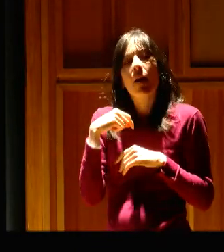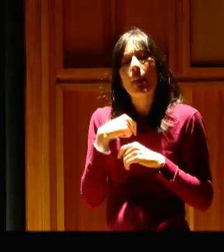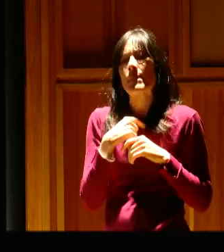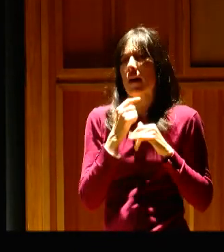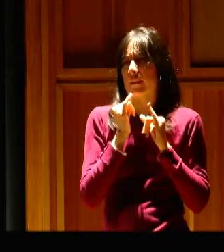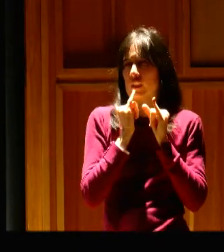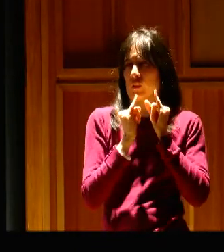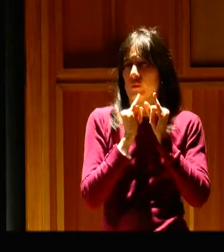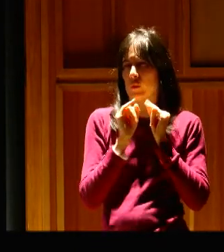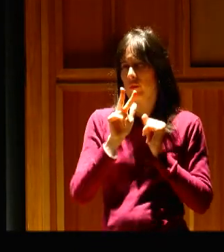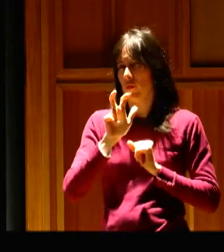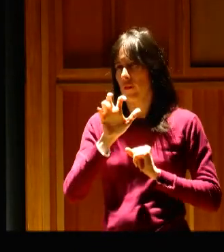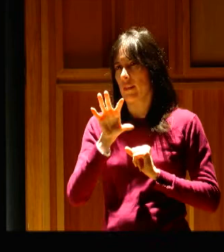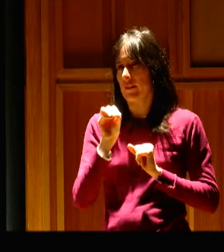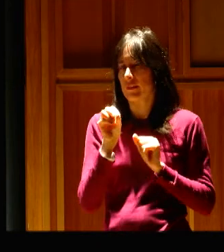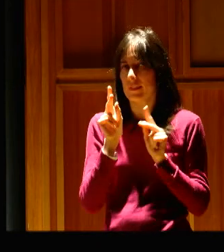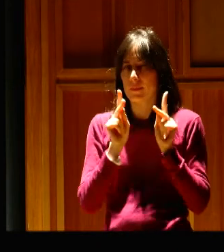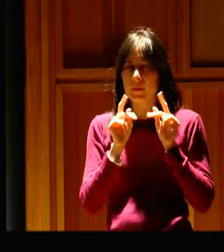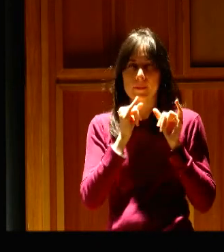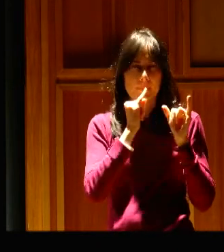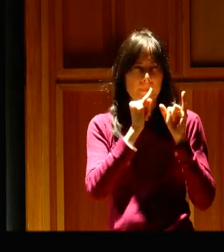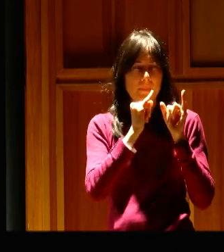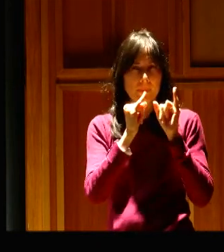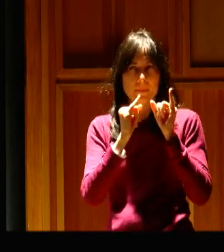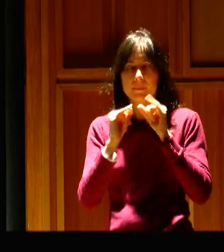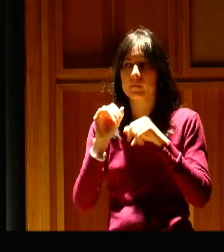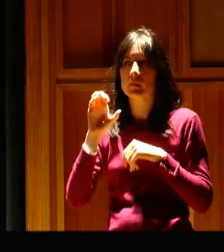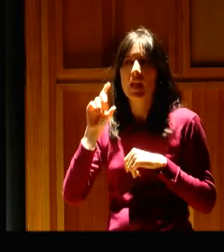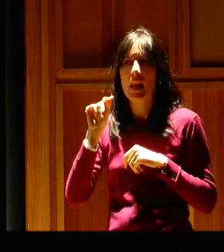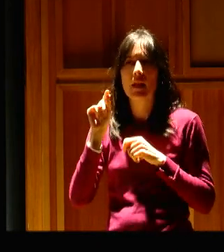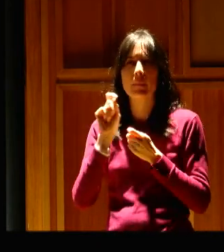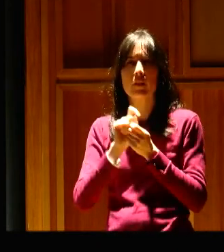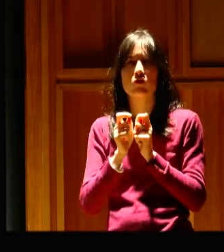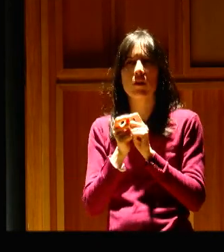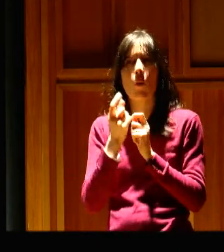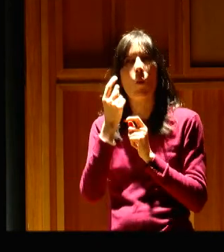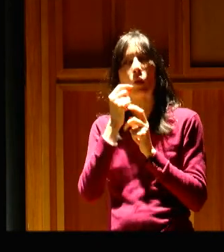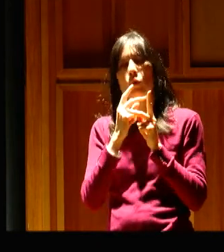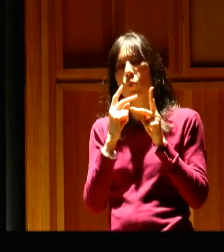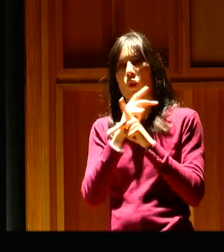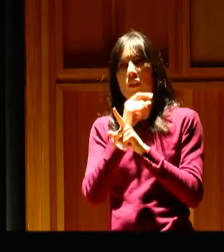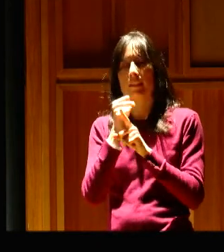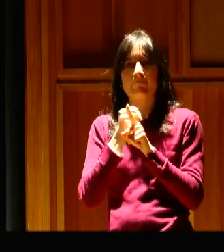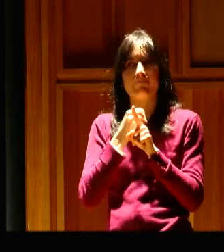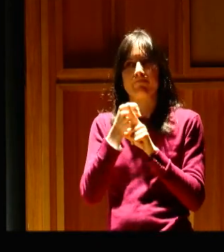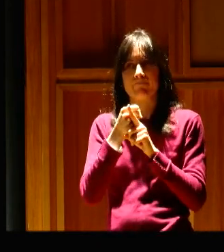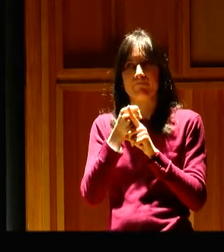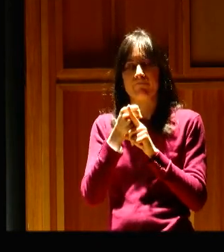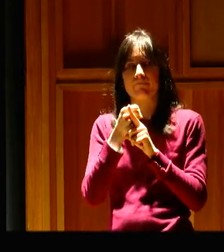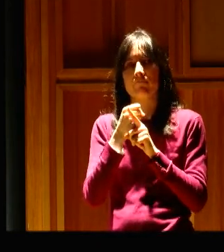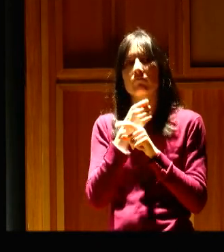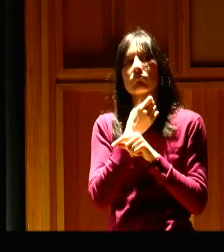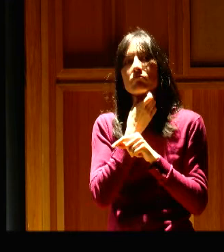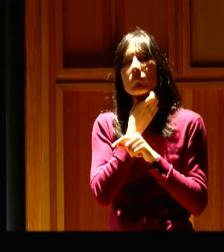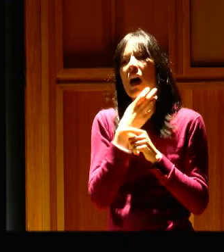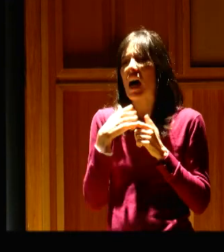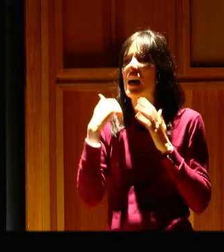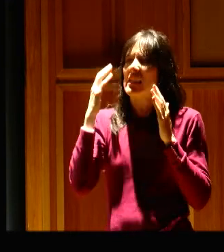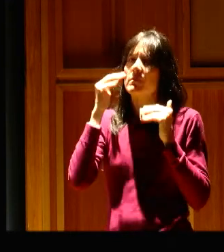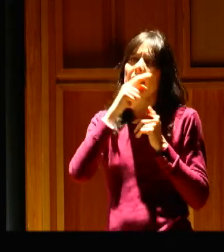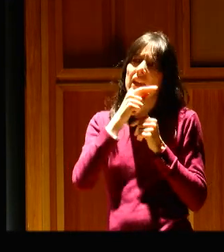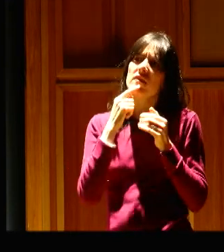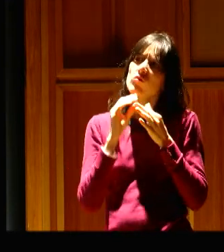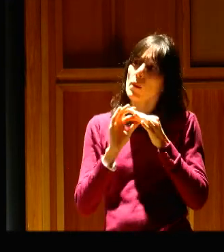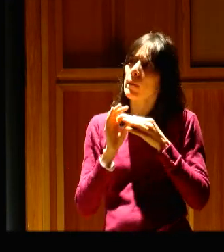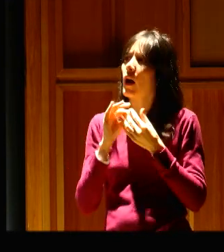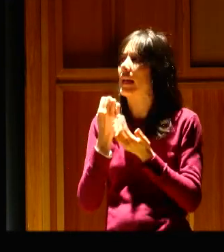was impacted most from climate change, they quickly moved past the answers I expected of